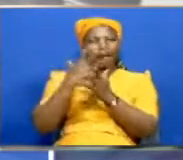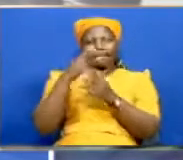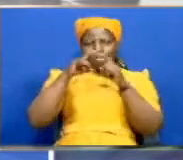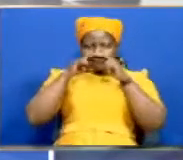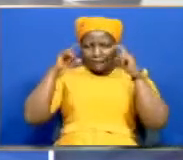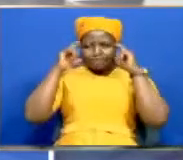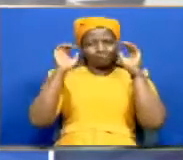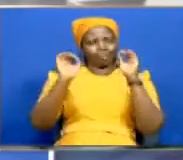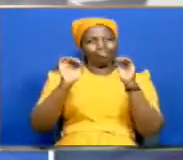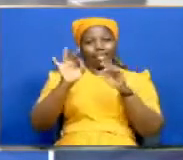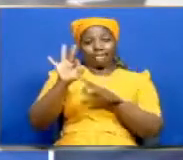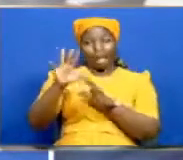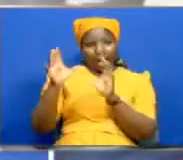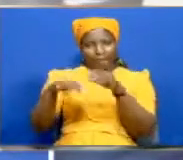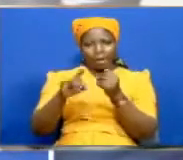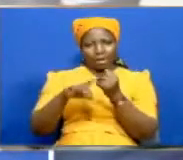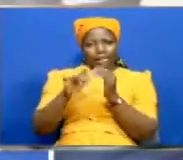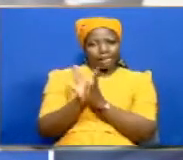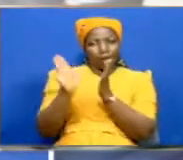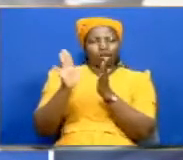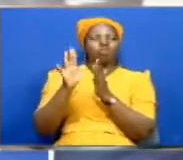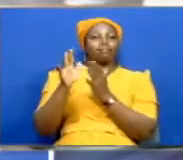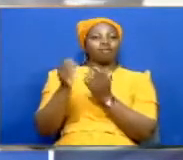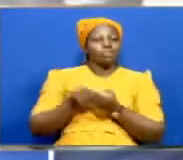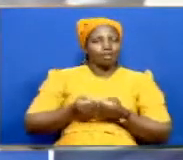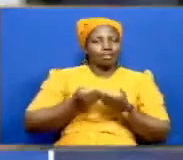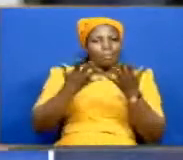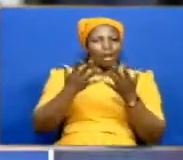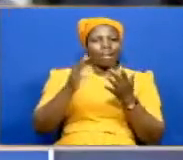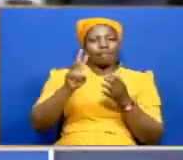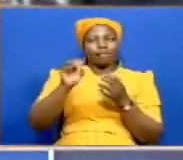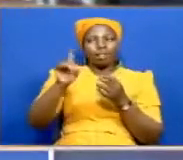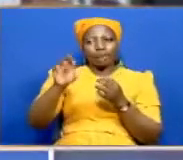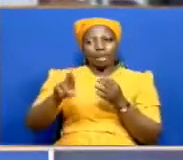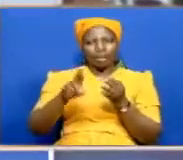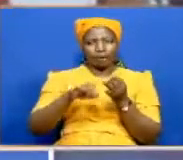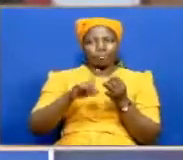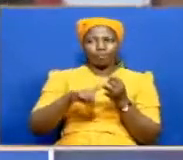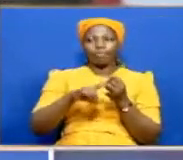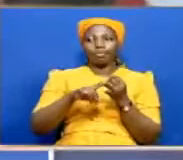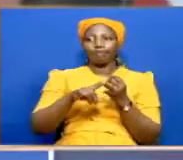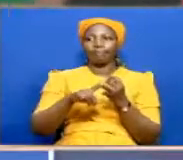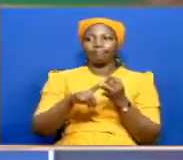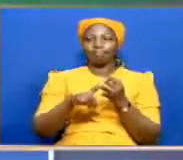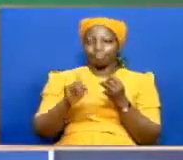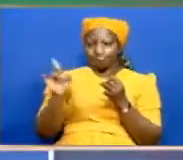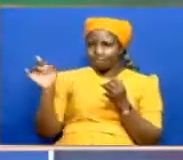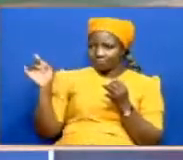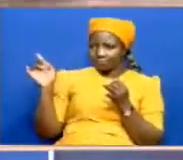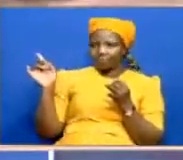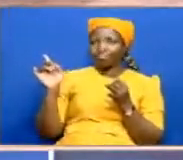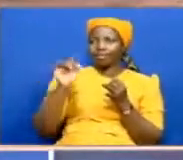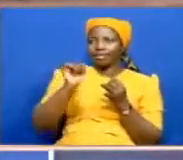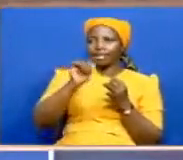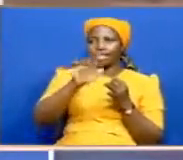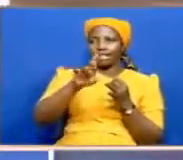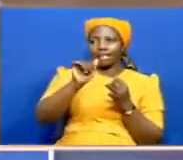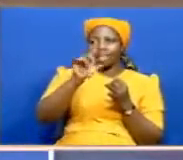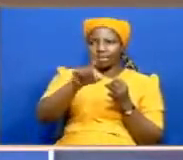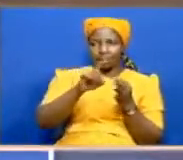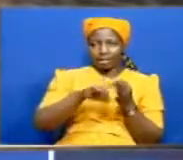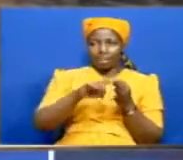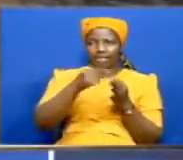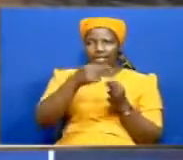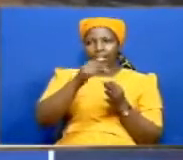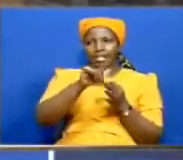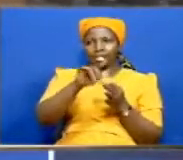3 companies, Wonders General Supplies Limited, which makes Wonders, Arax Mills Limited, which makes Arax, and Hela